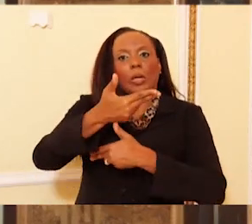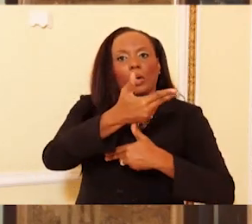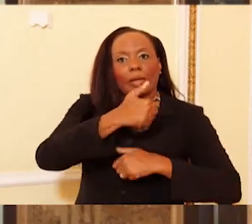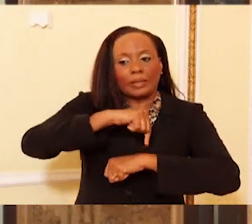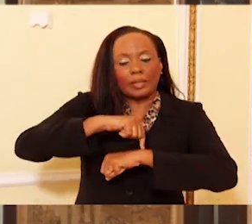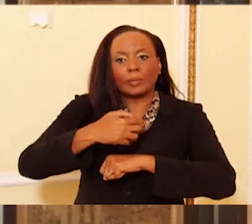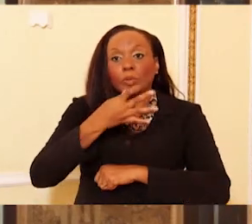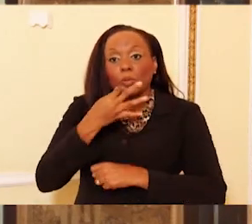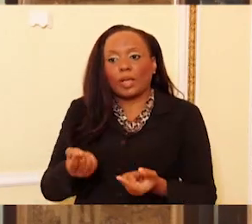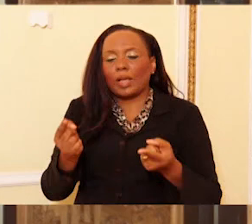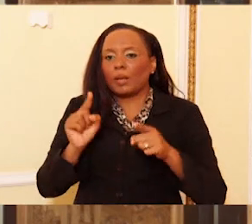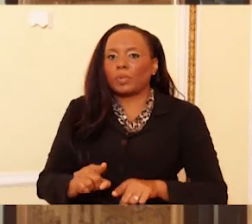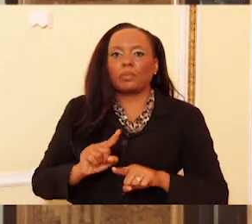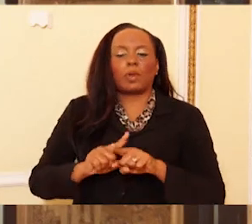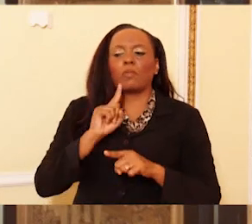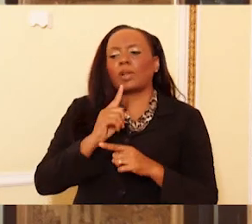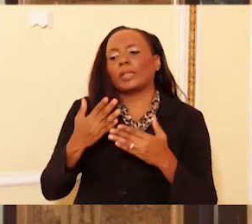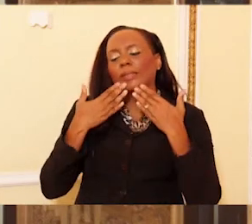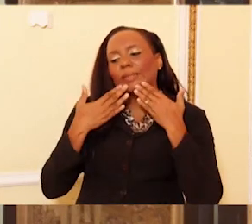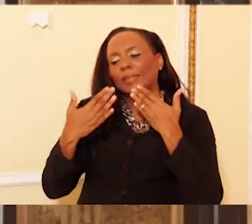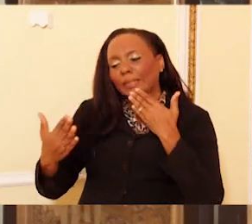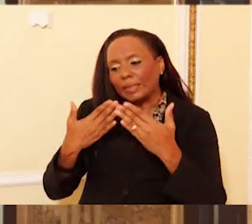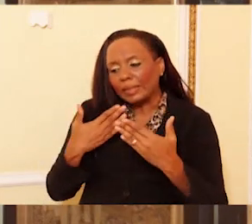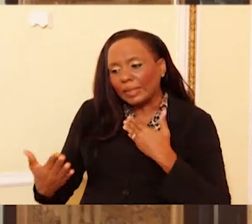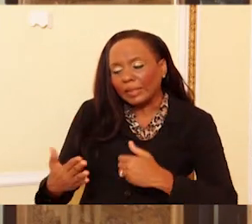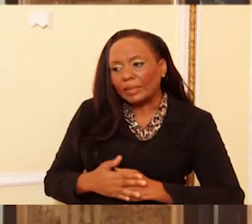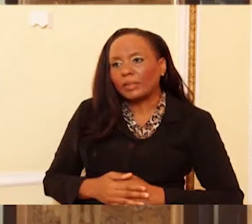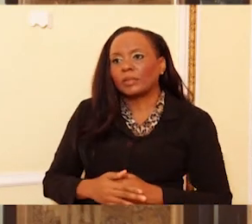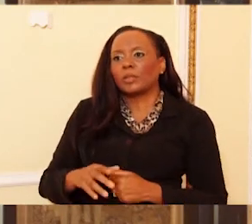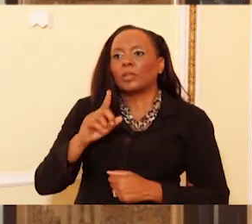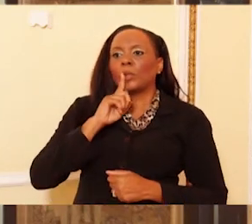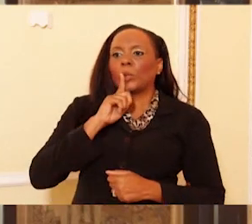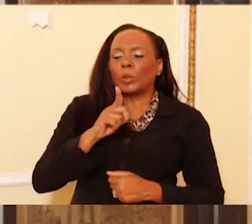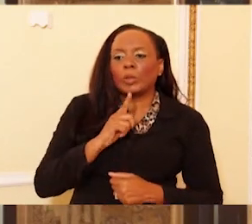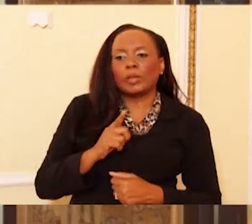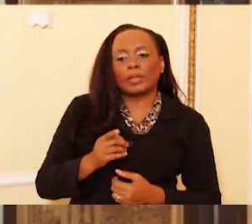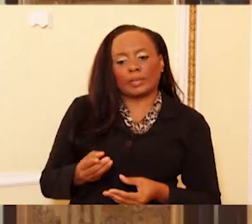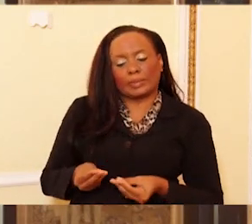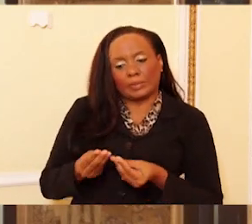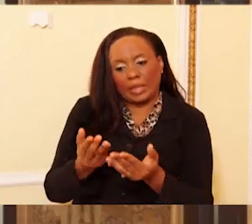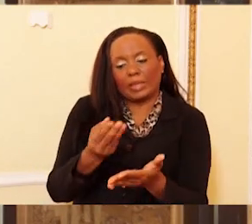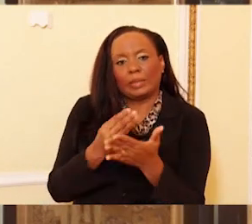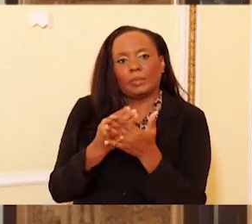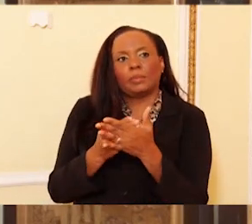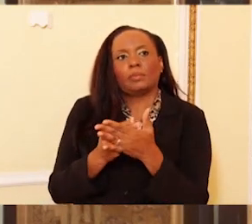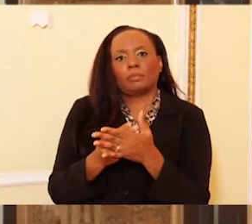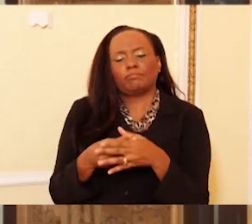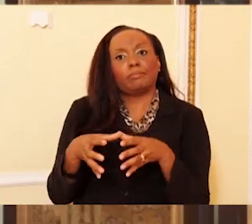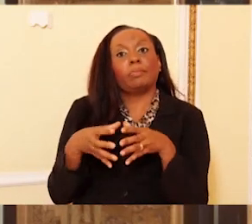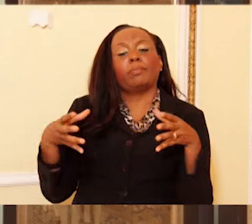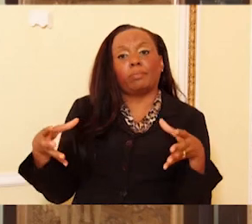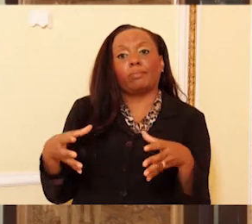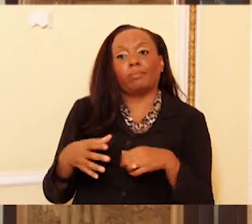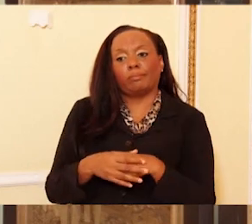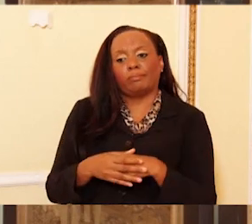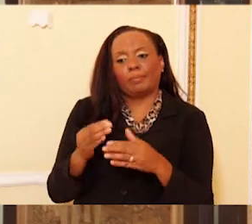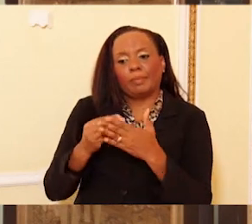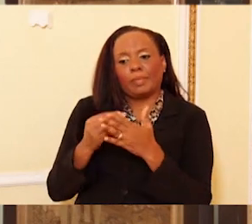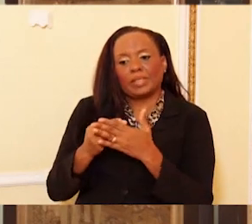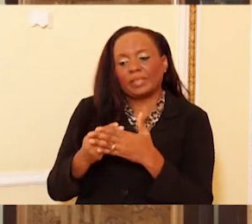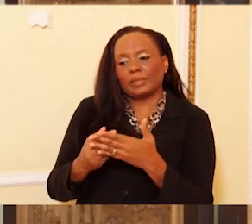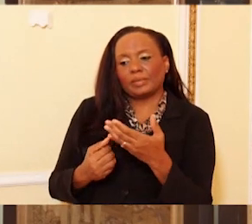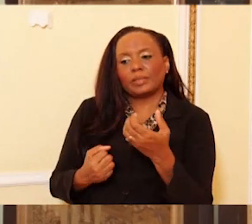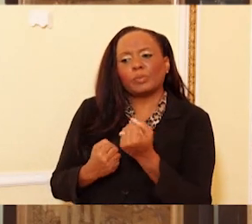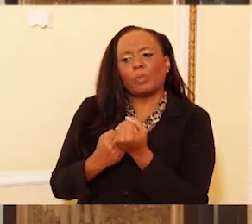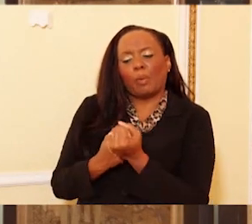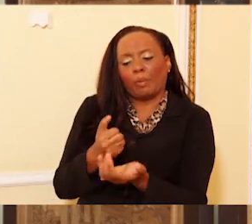corner. But we really want to thank you for this gesture, this very large gesture at this point in time to help the government